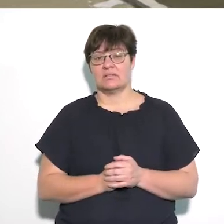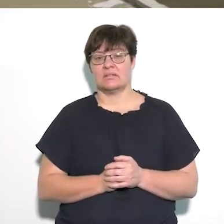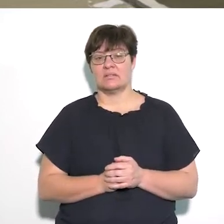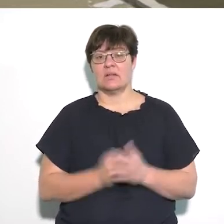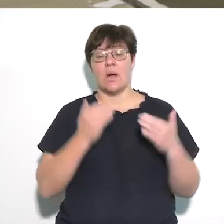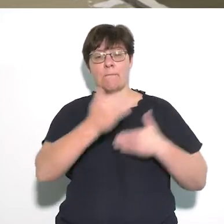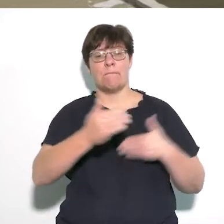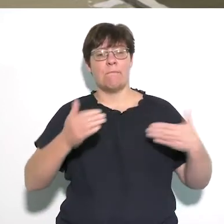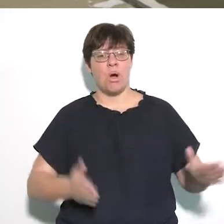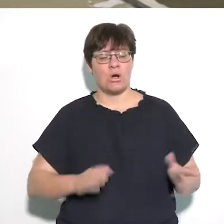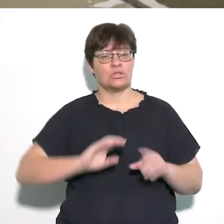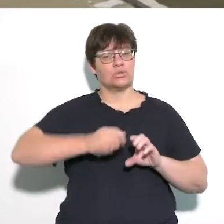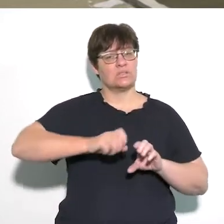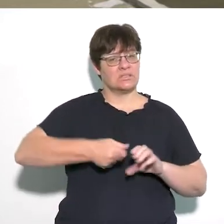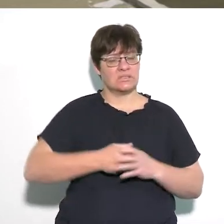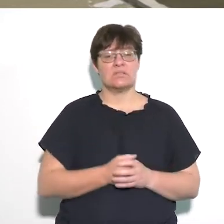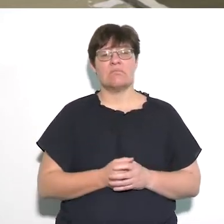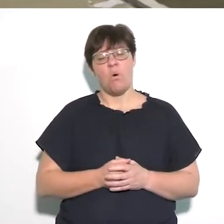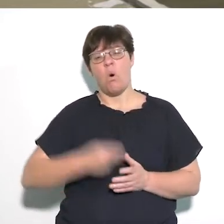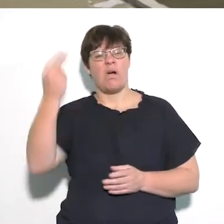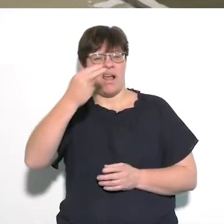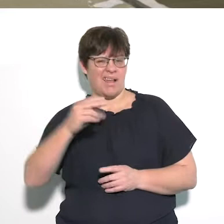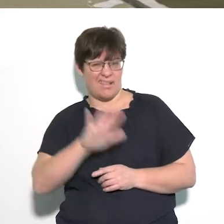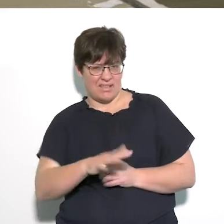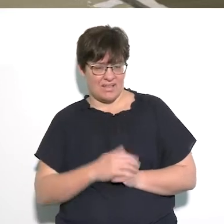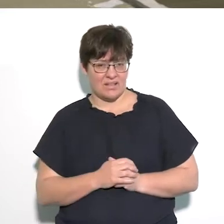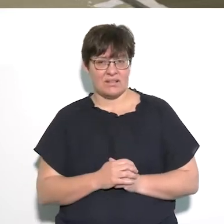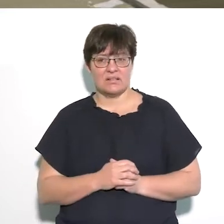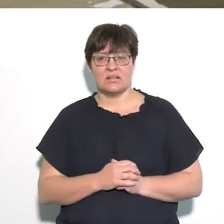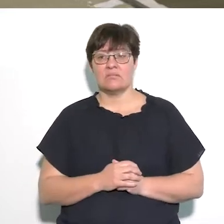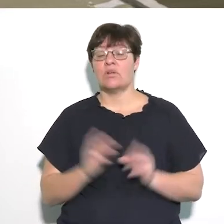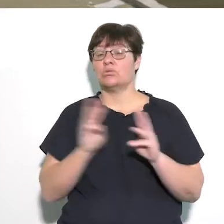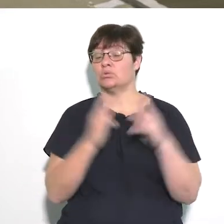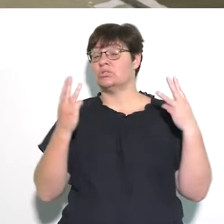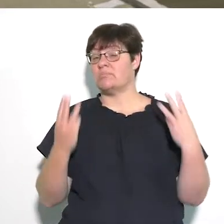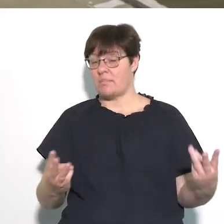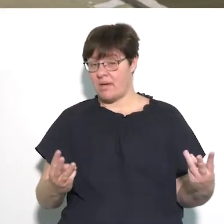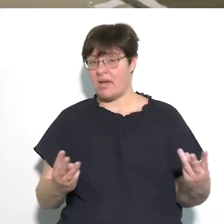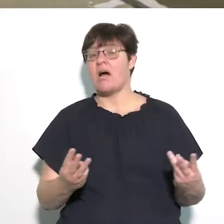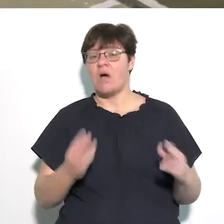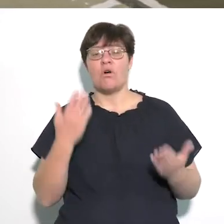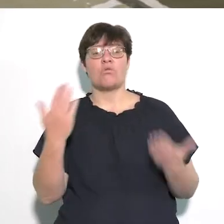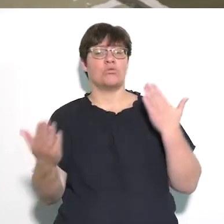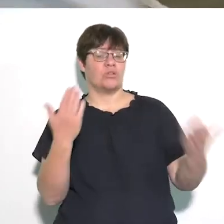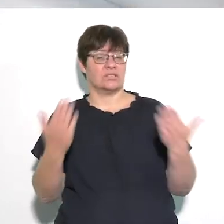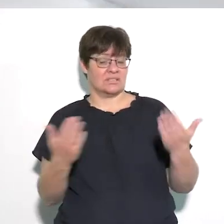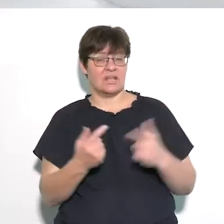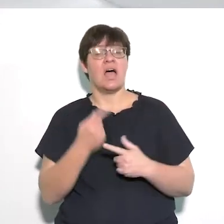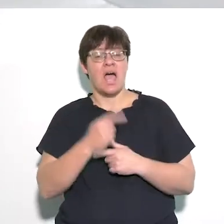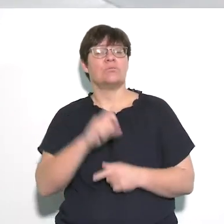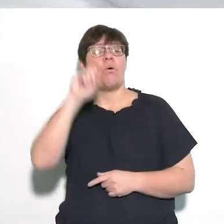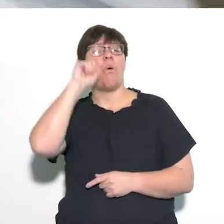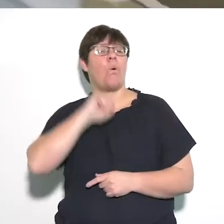of twisties or a box of crayons. You will need newspaper, which will create contrast, and you need